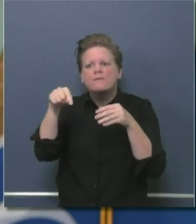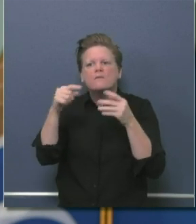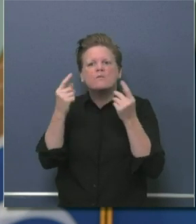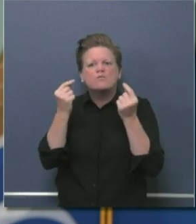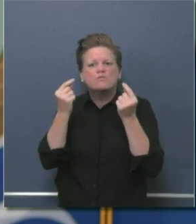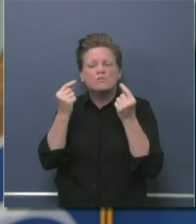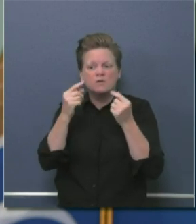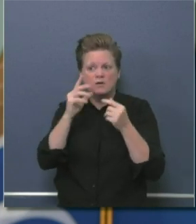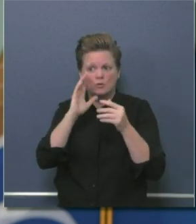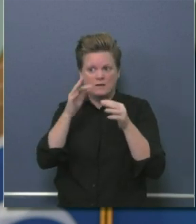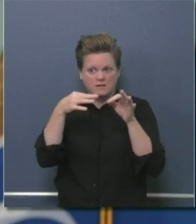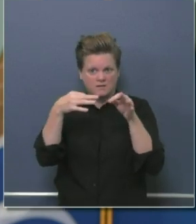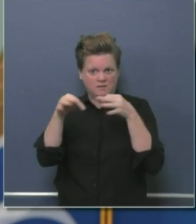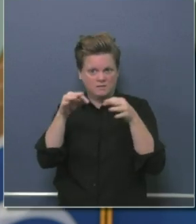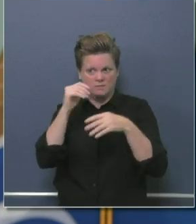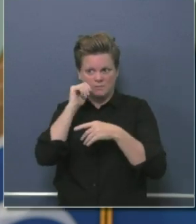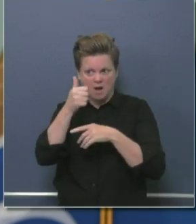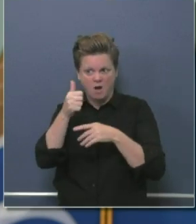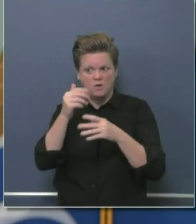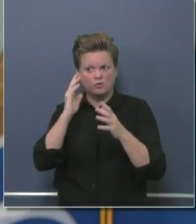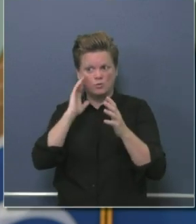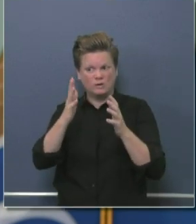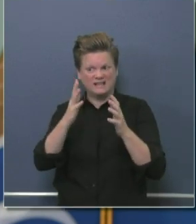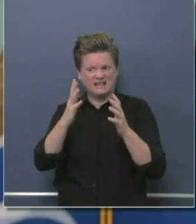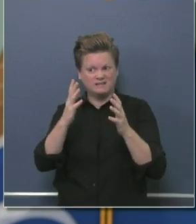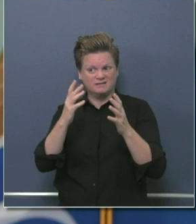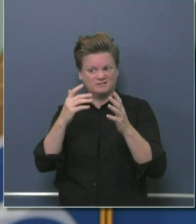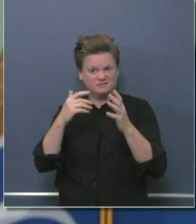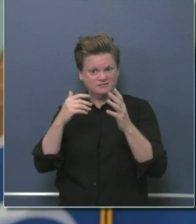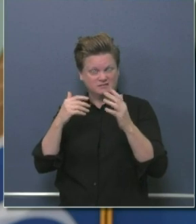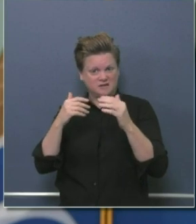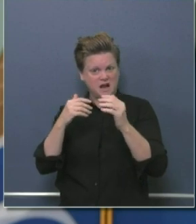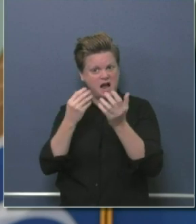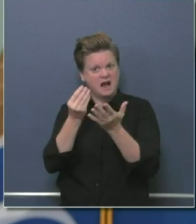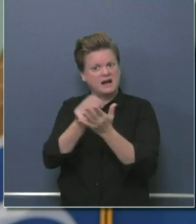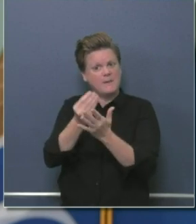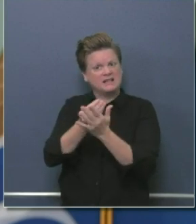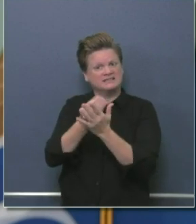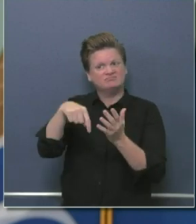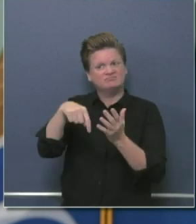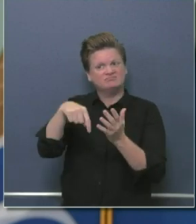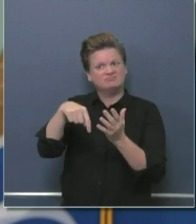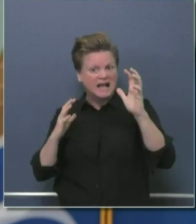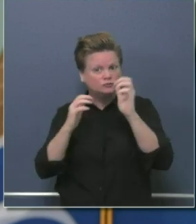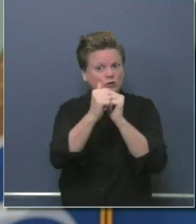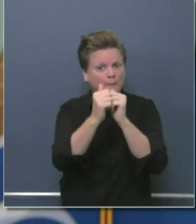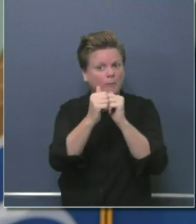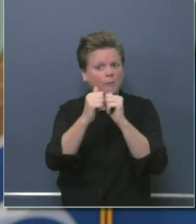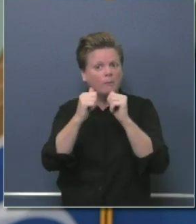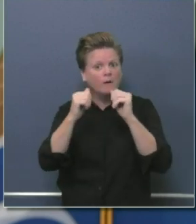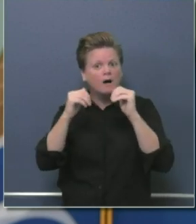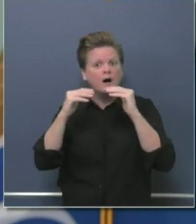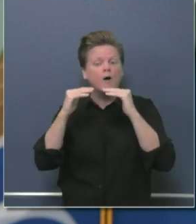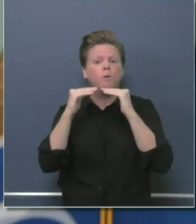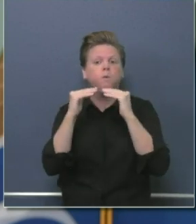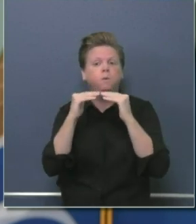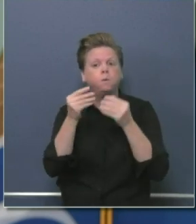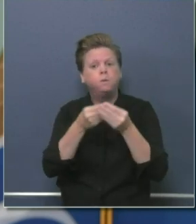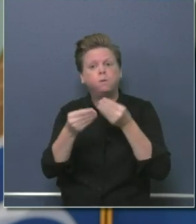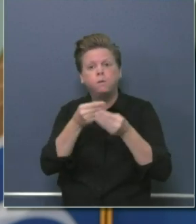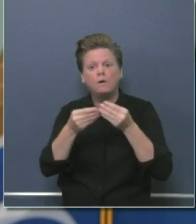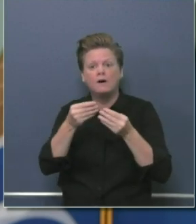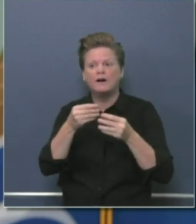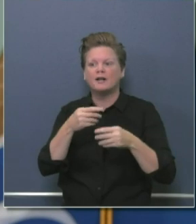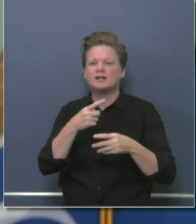take? It's going to take longer than I think a lot of people think. It's going to take a lot longer than people. We've never experienced anything like this in our